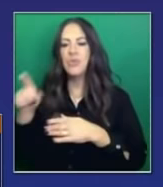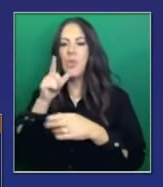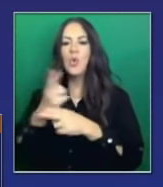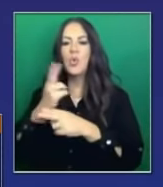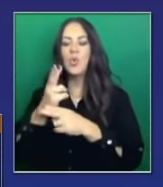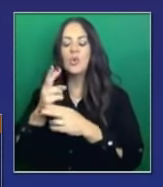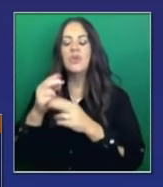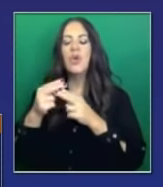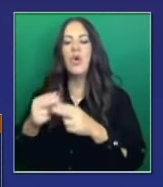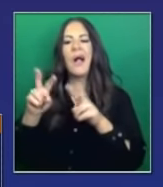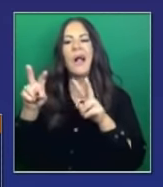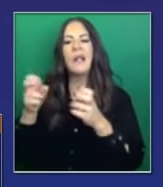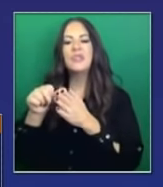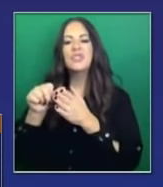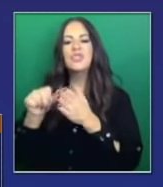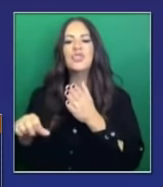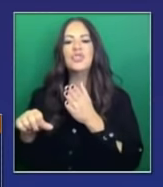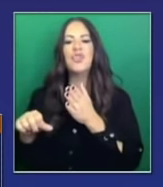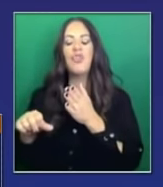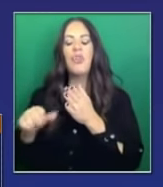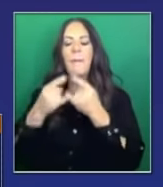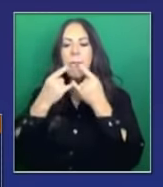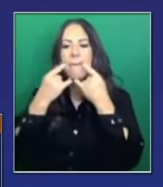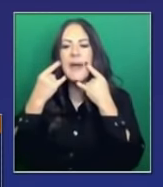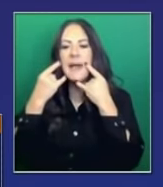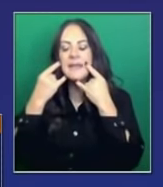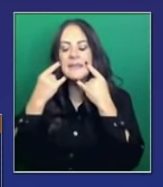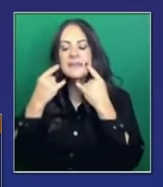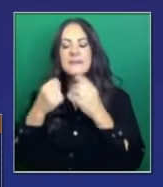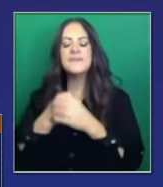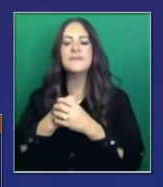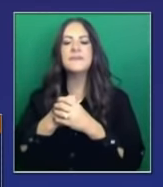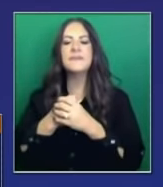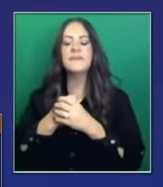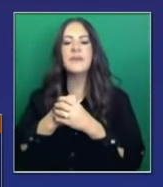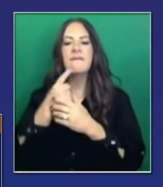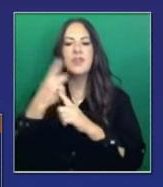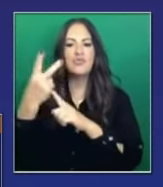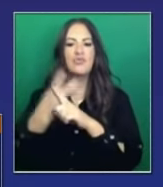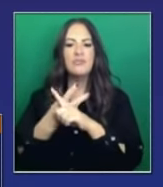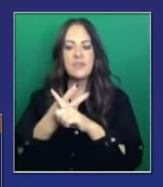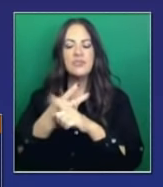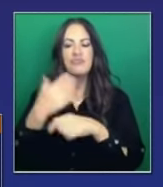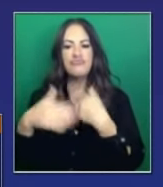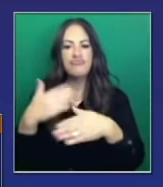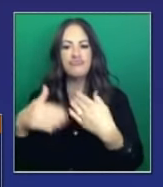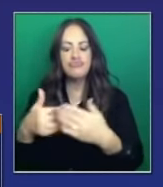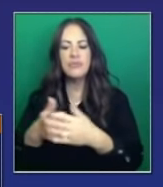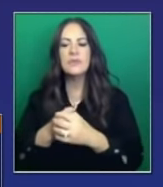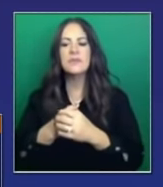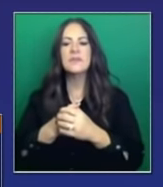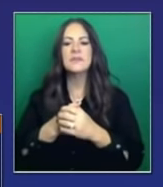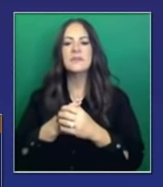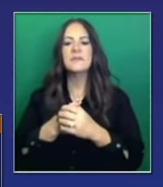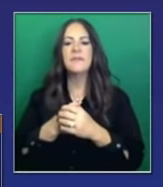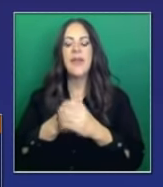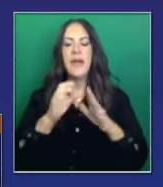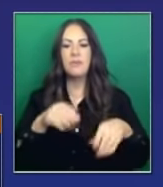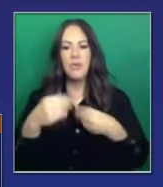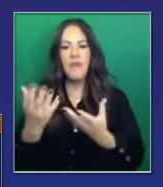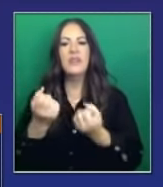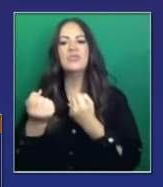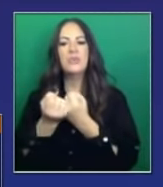state, not just those 2 months of PPE, broadly defined, but more importantly, those supports will be provided,